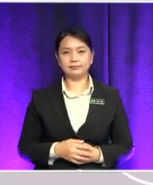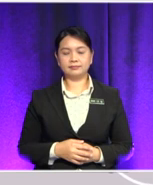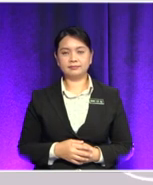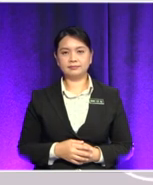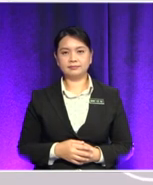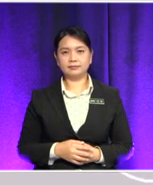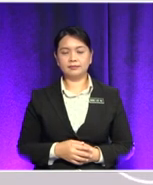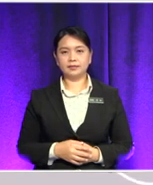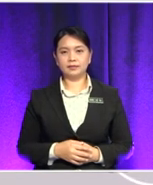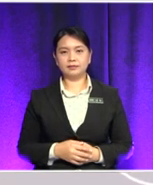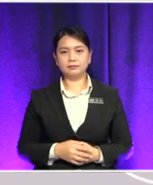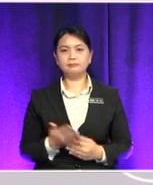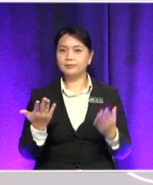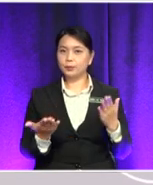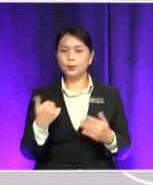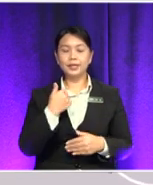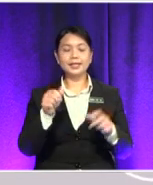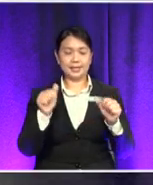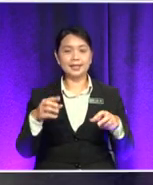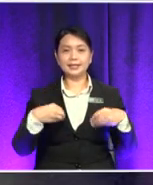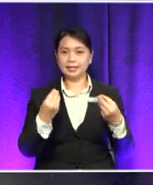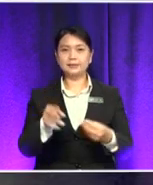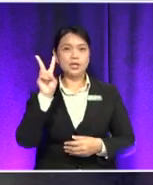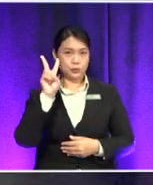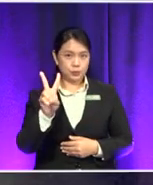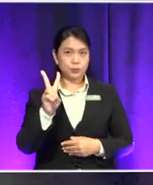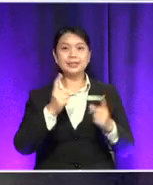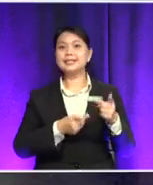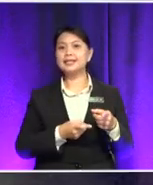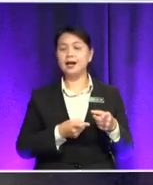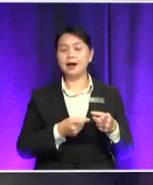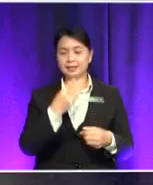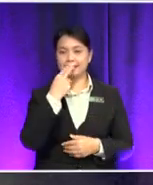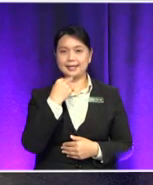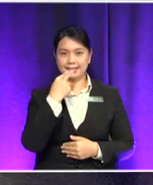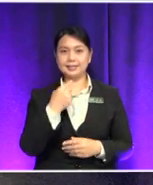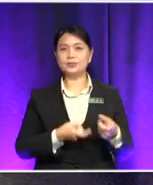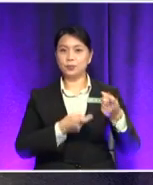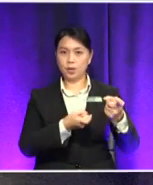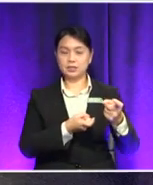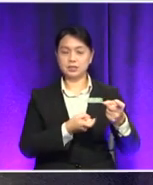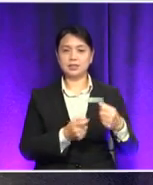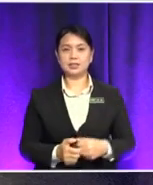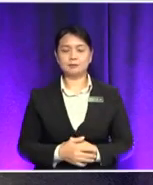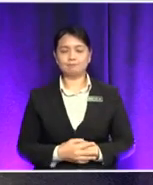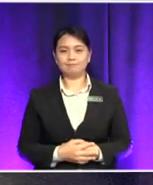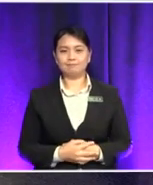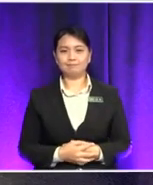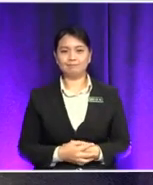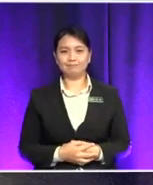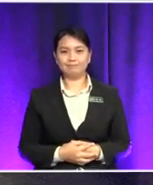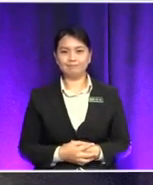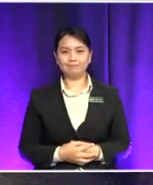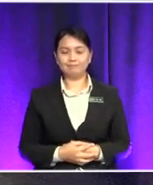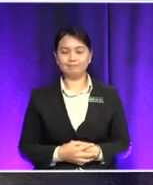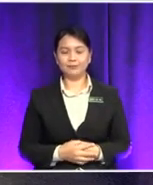Oh, maybe well, we can give Shahira her two. Two candies because for Shahira. Of her good effort then. For having expressed a strong